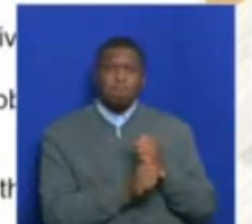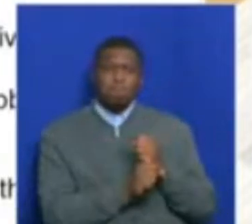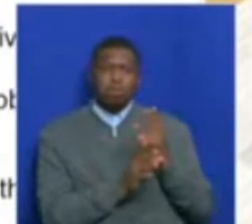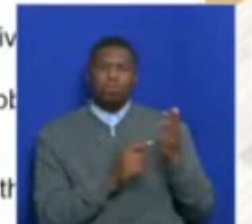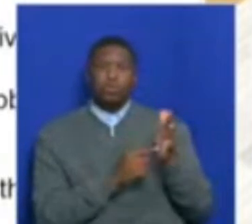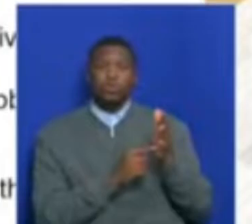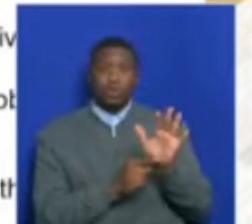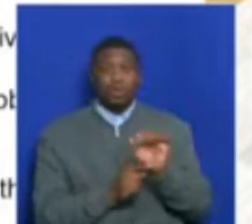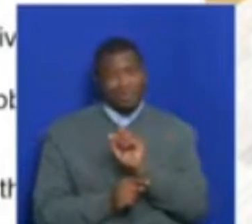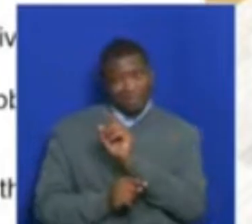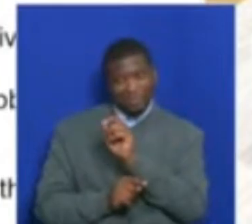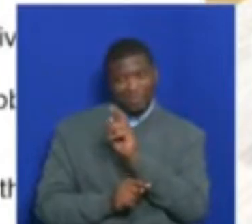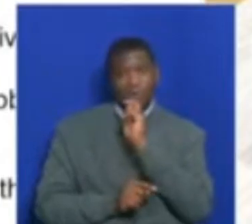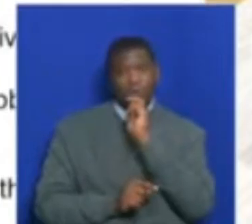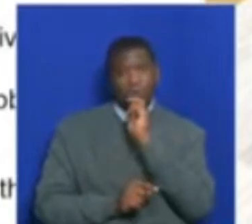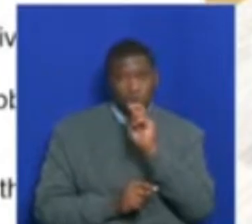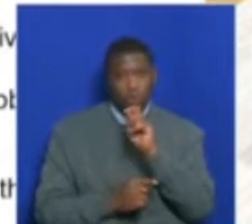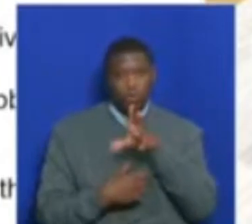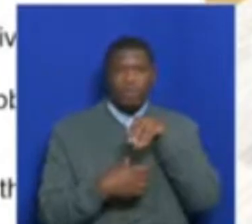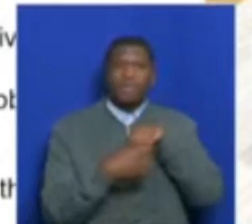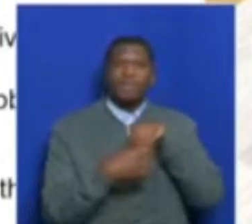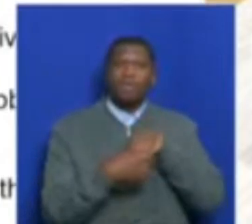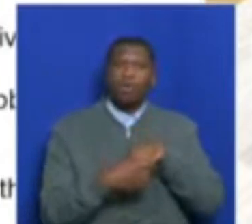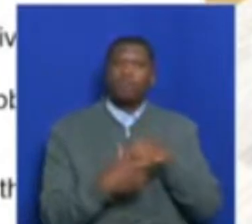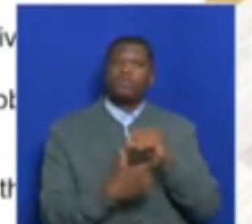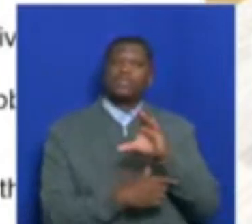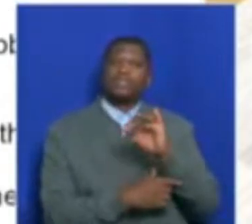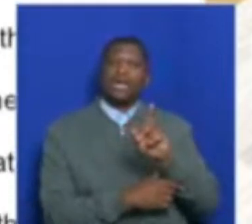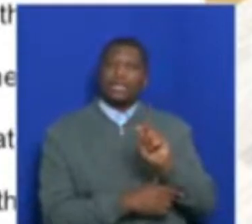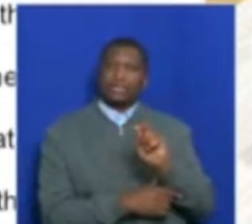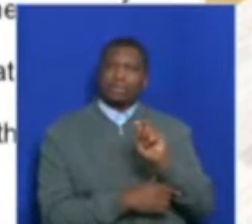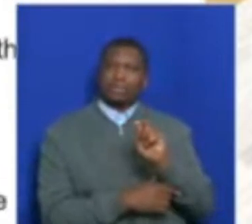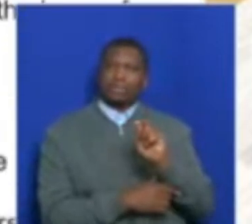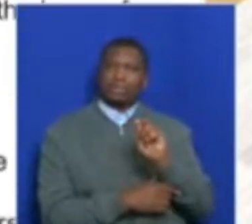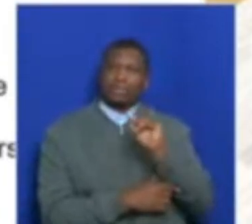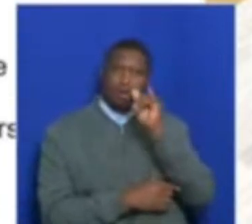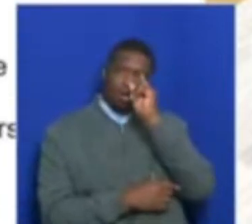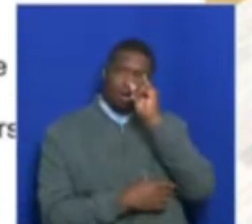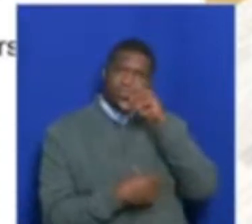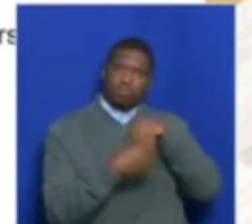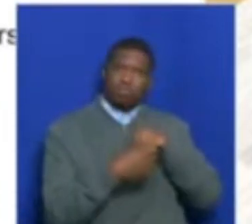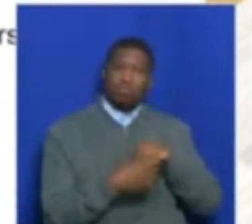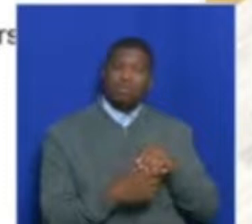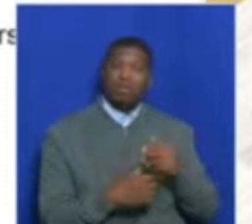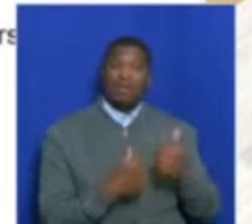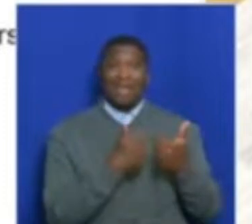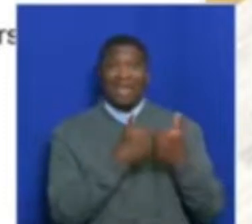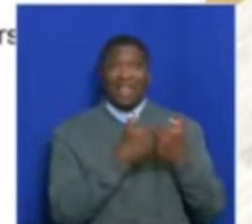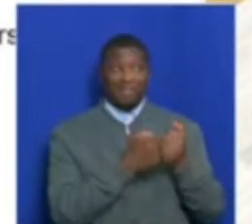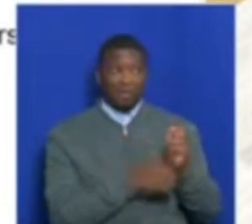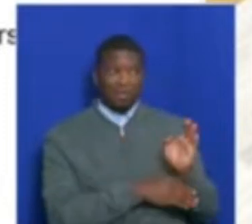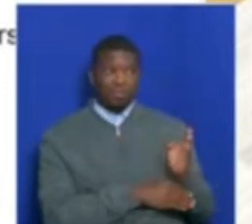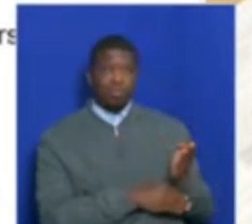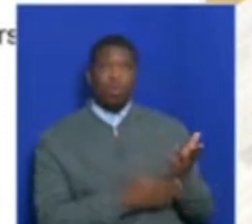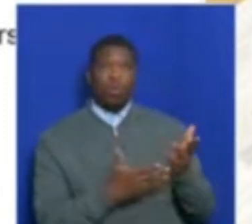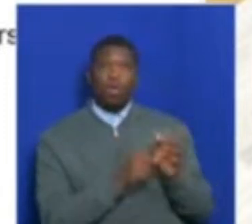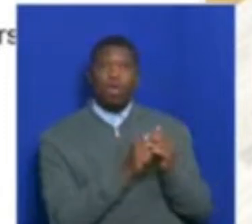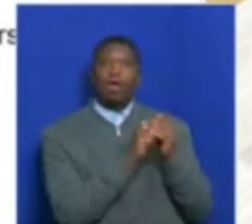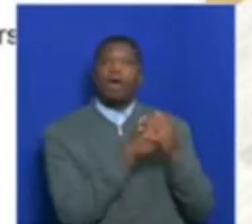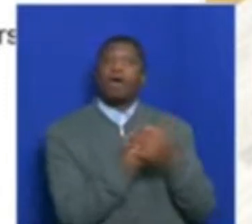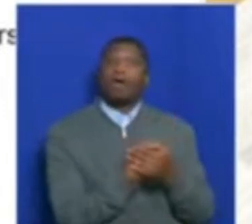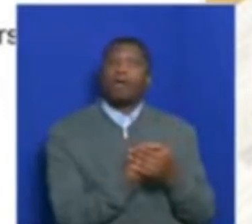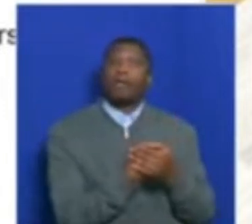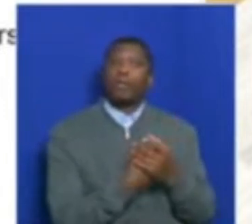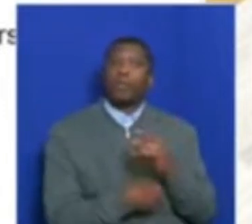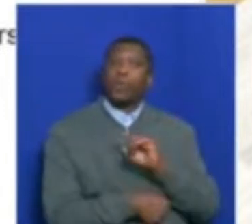fact involved in CIT robbers. The girlfriend of the deceased is currently in hiding as it is alleged that